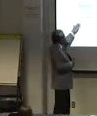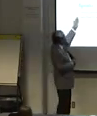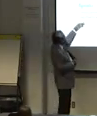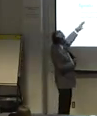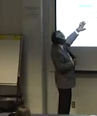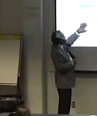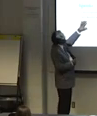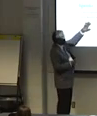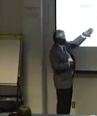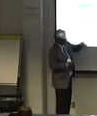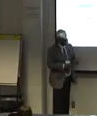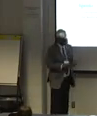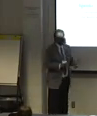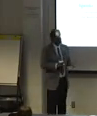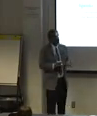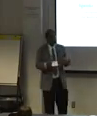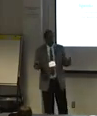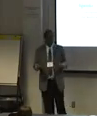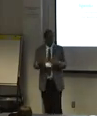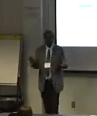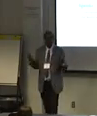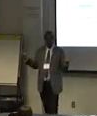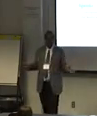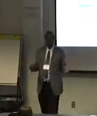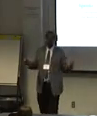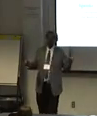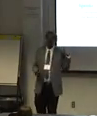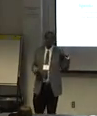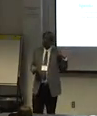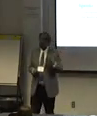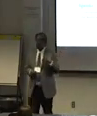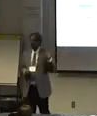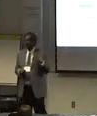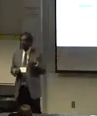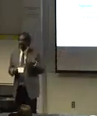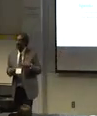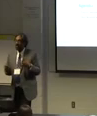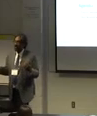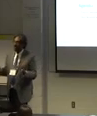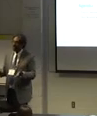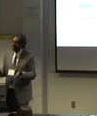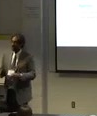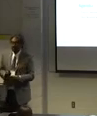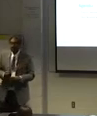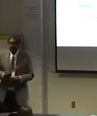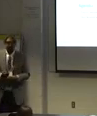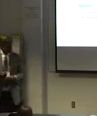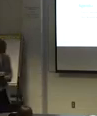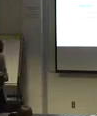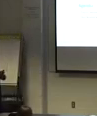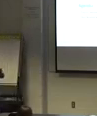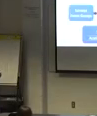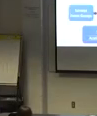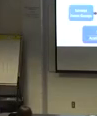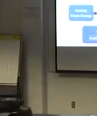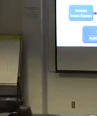to you briefly. And then I want to leave lots of time to get your feedback, questions, discussion. Tell me where we've gotten this wrong, what we're missing. I'd love to hear from you on